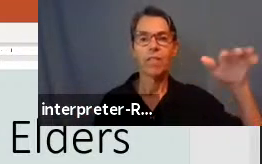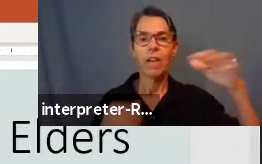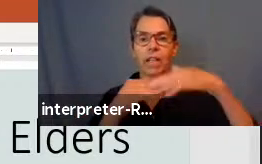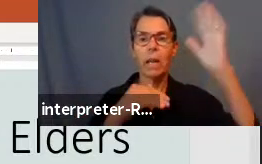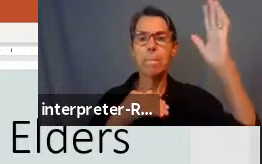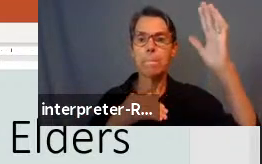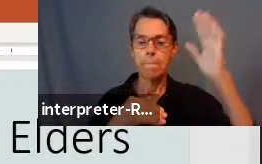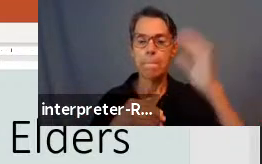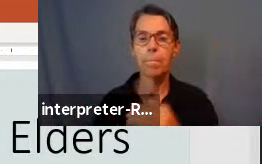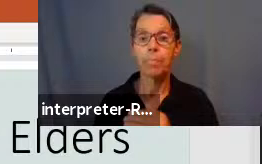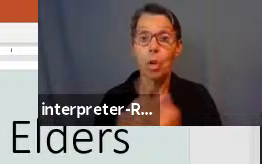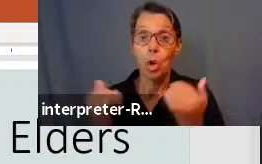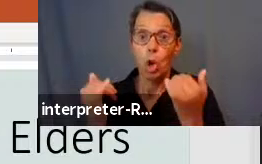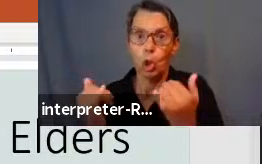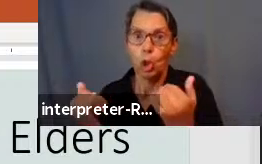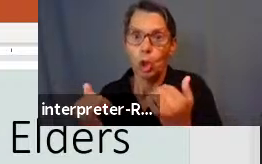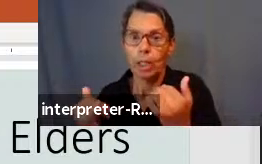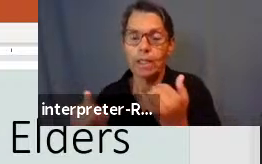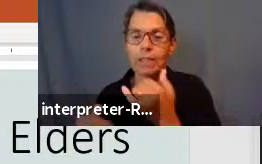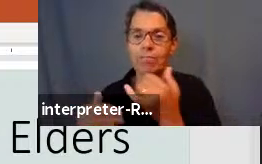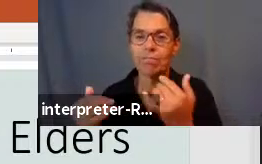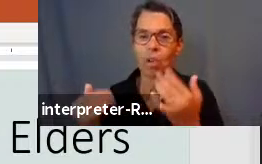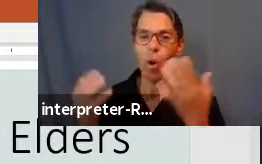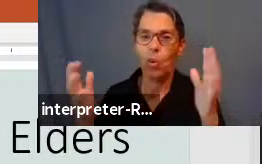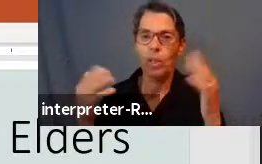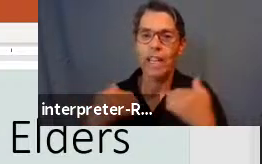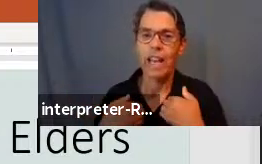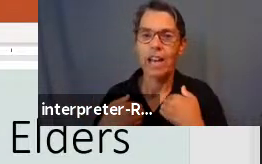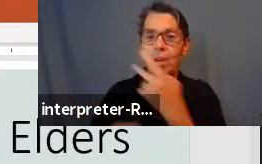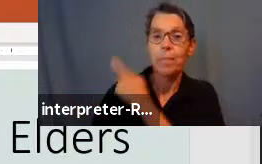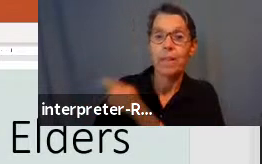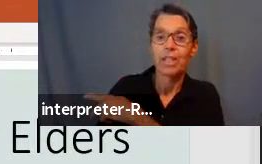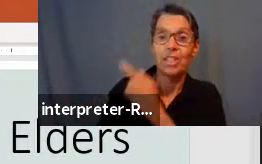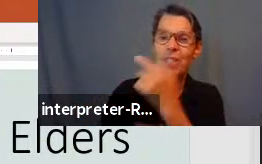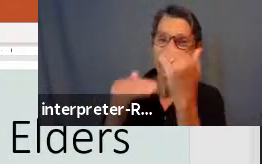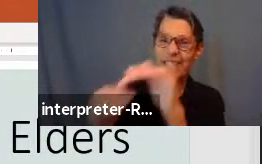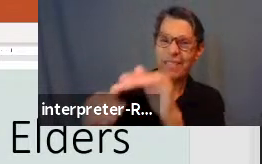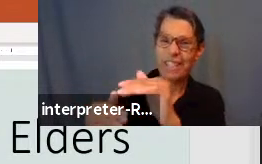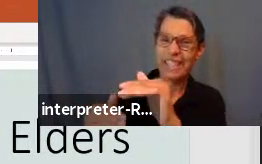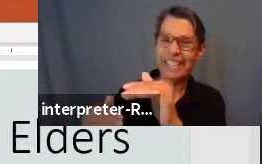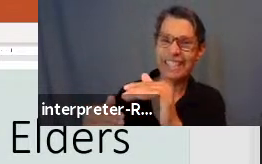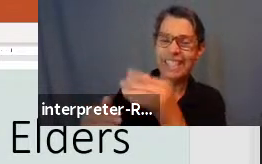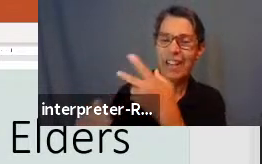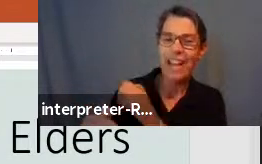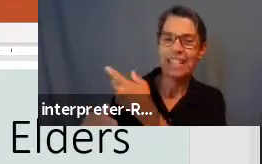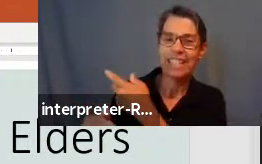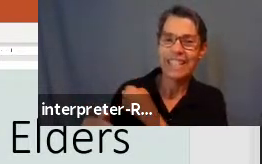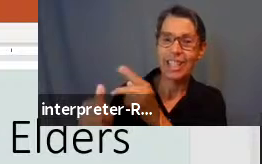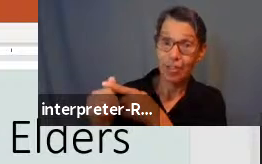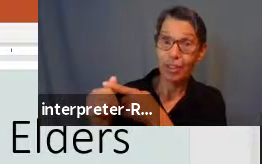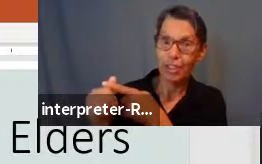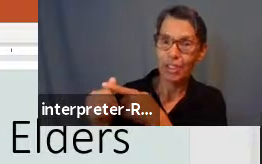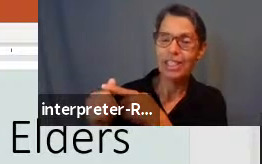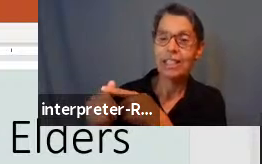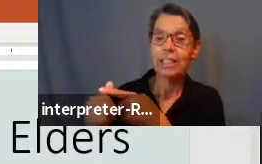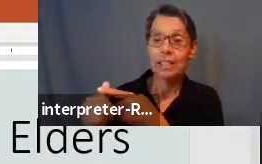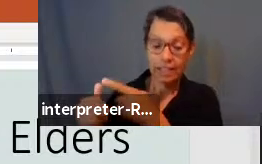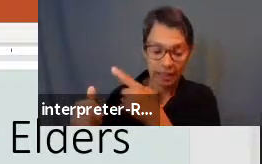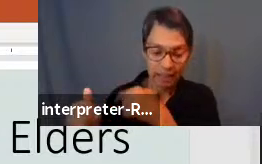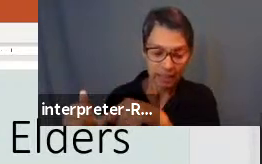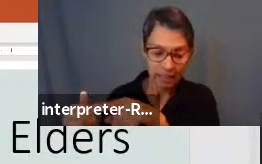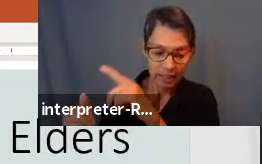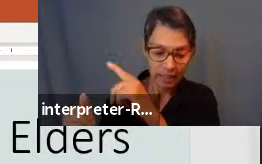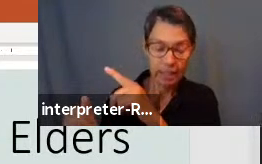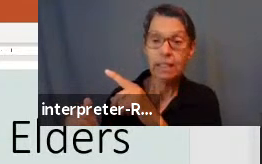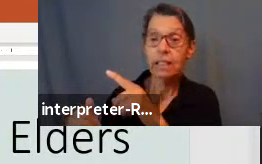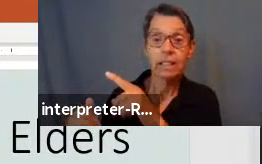current patients so that we could definitely limit, we did have a limited supply in the very beginning. And then, and they shut